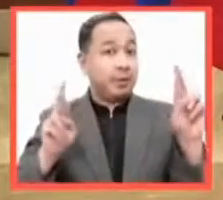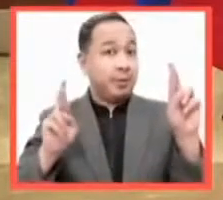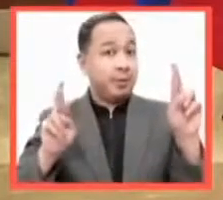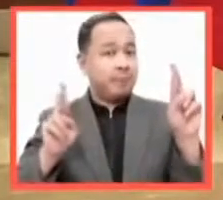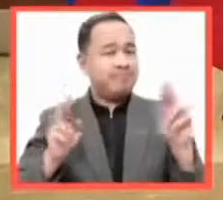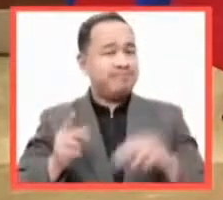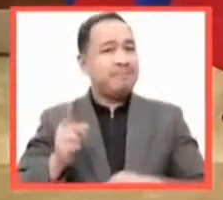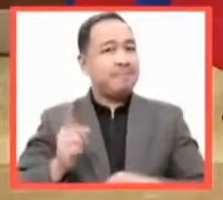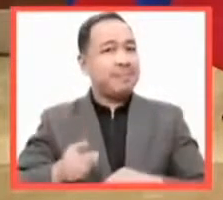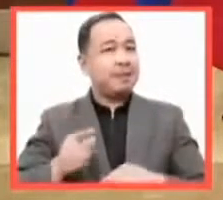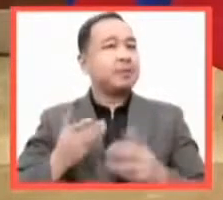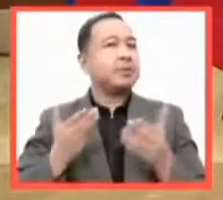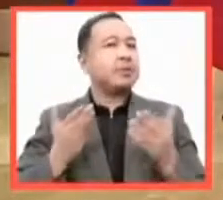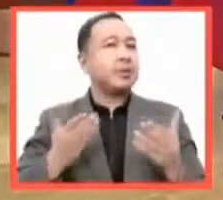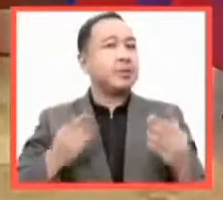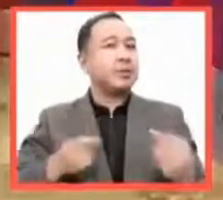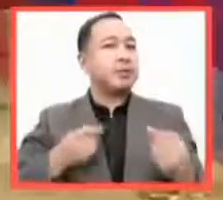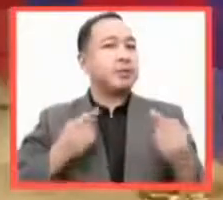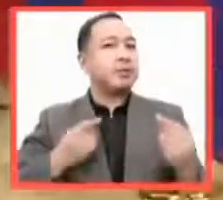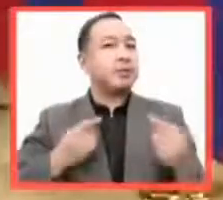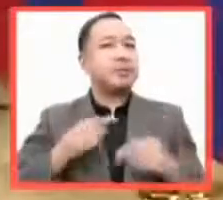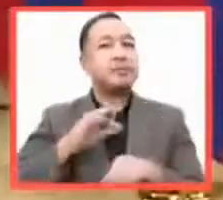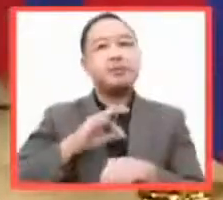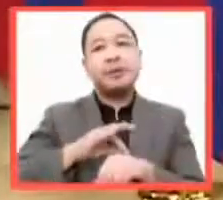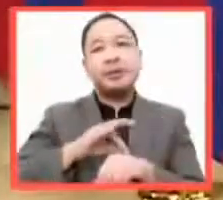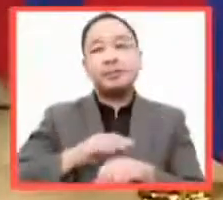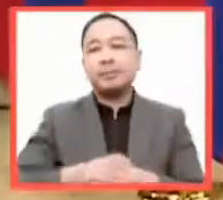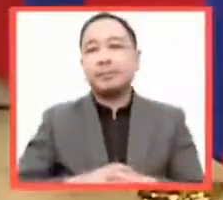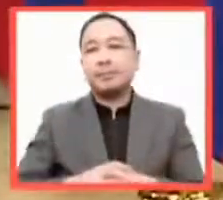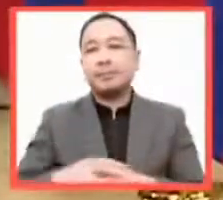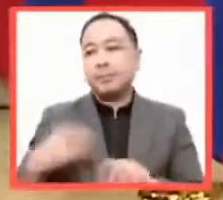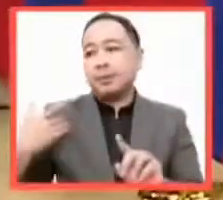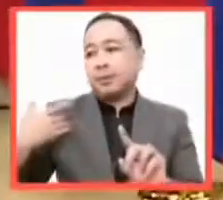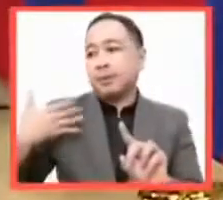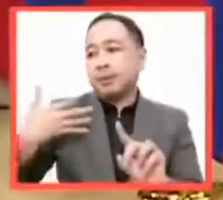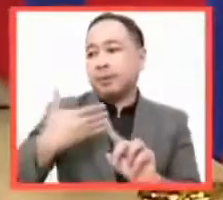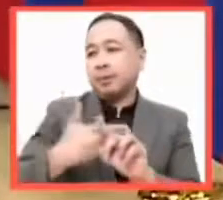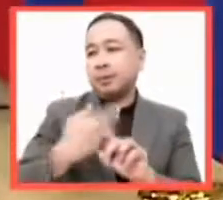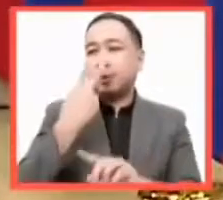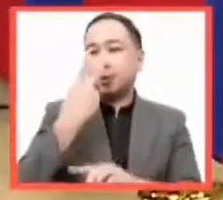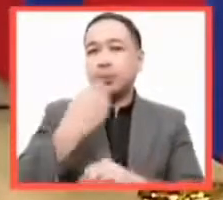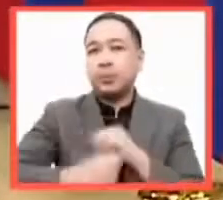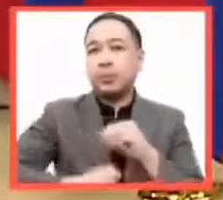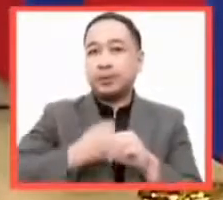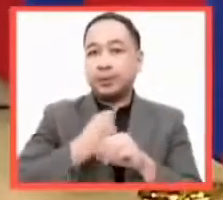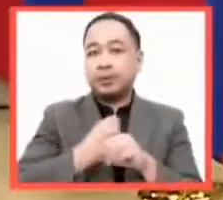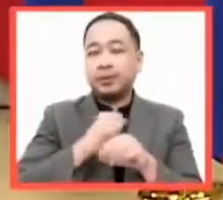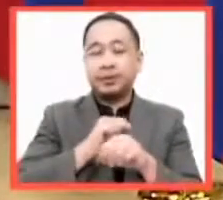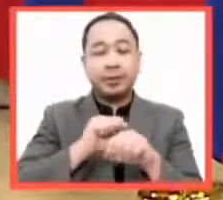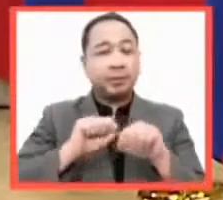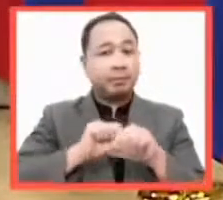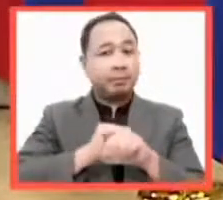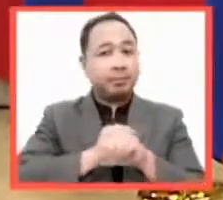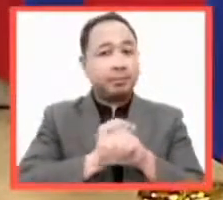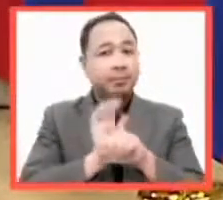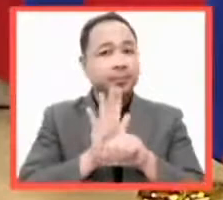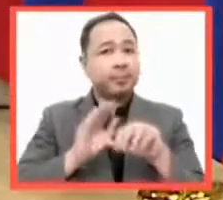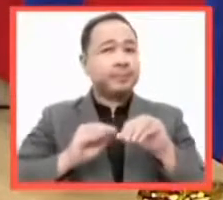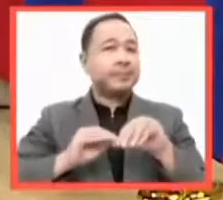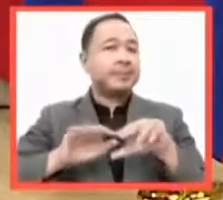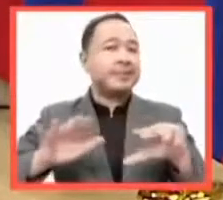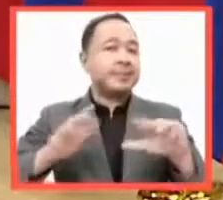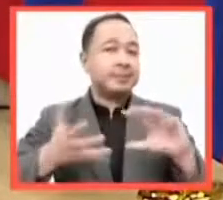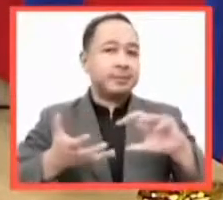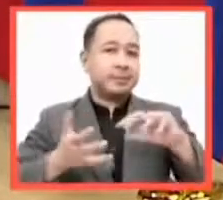need in these challenging times. For nearly 2 years now, the pandemic has upended our